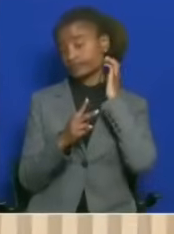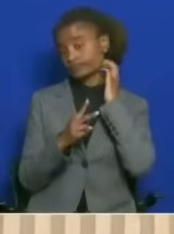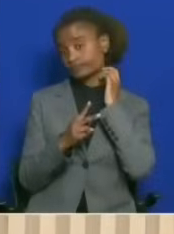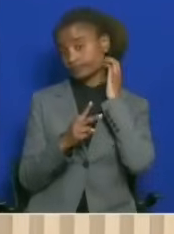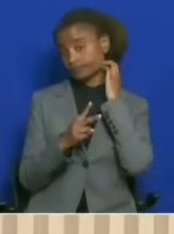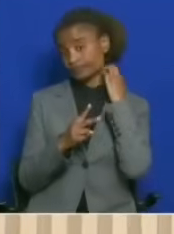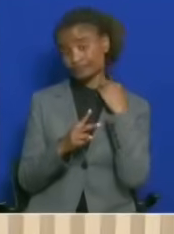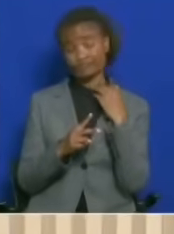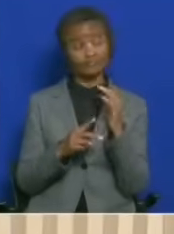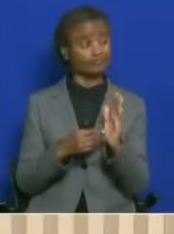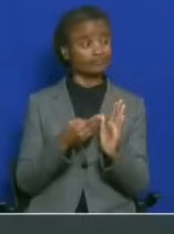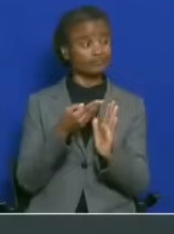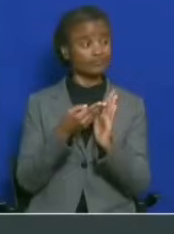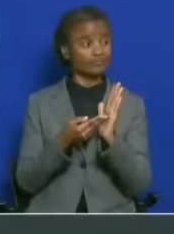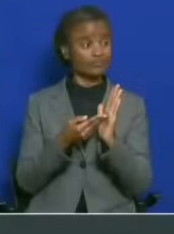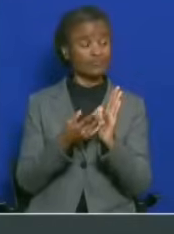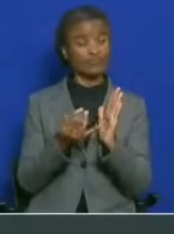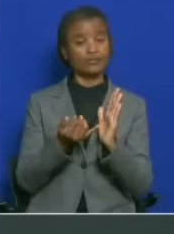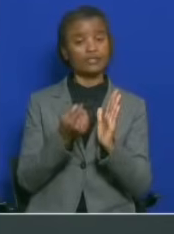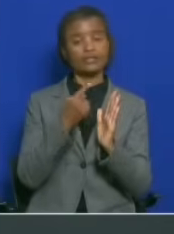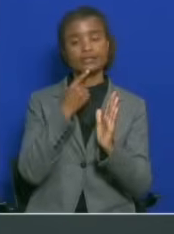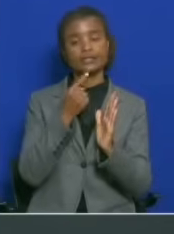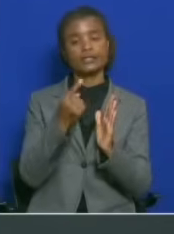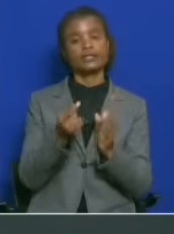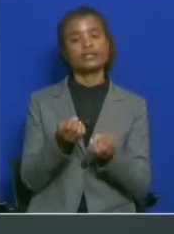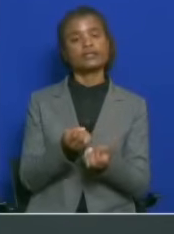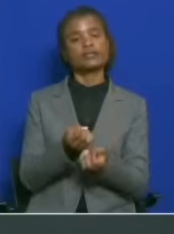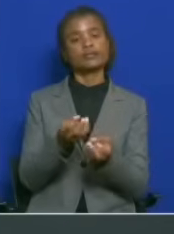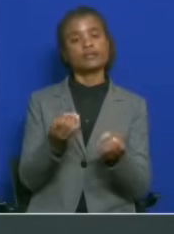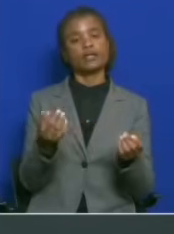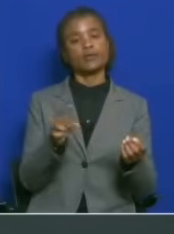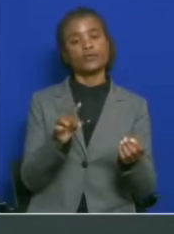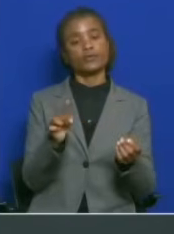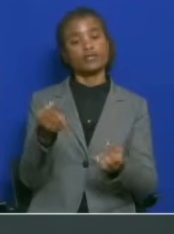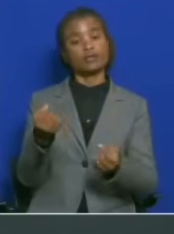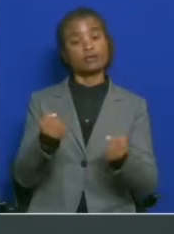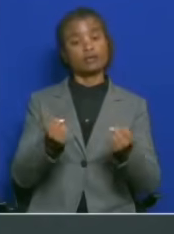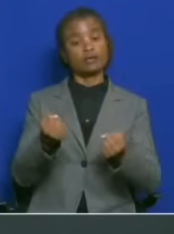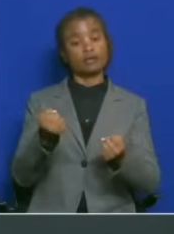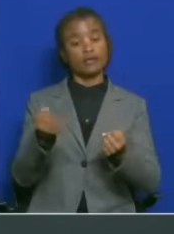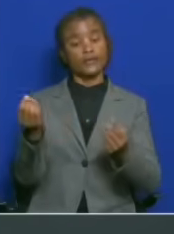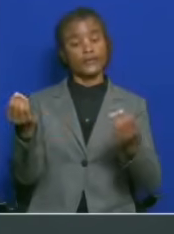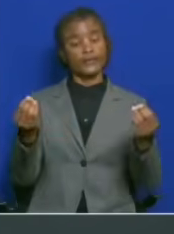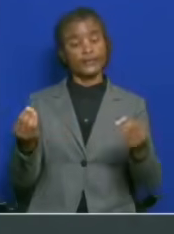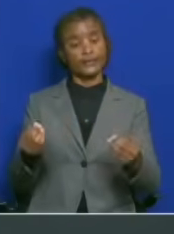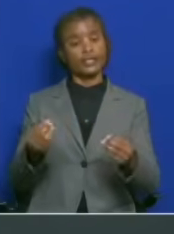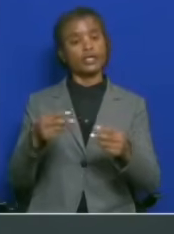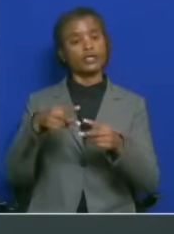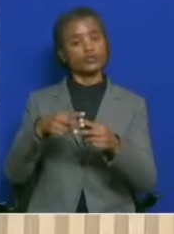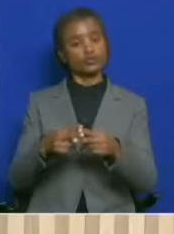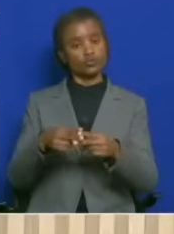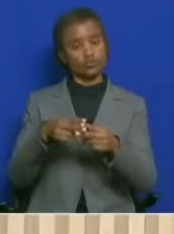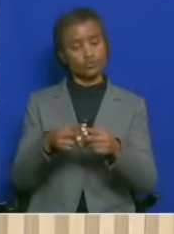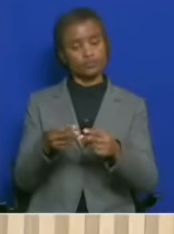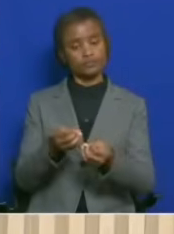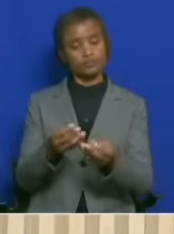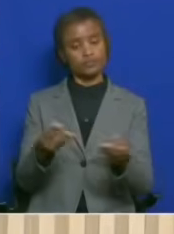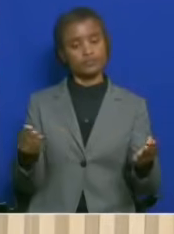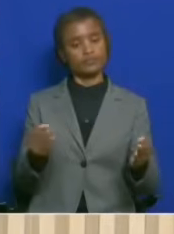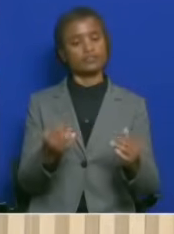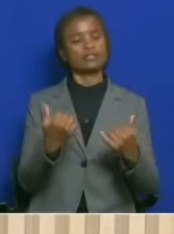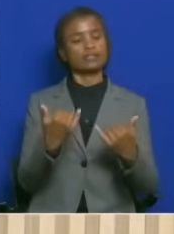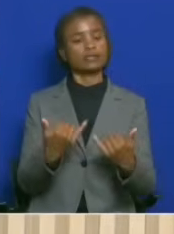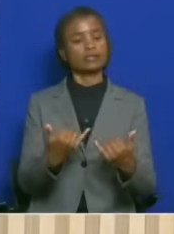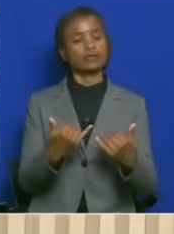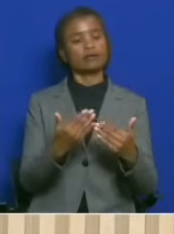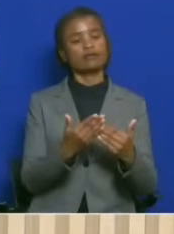of automotive parts and tools to the state for a period of 36 months. the Type- youngest eyes amongst the commissioners. Type